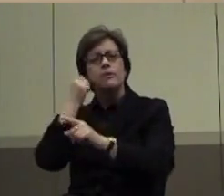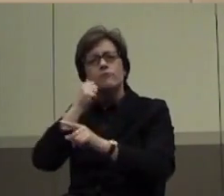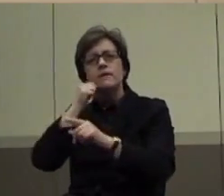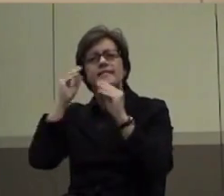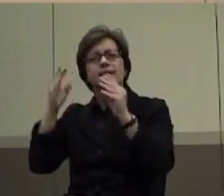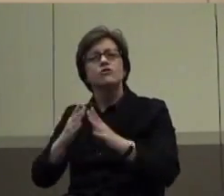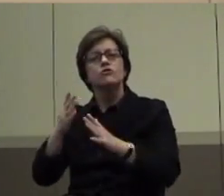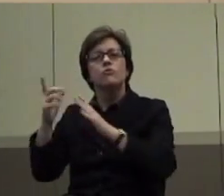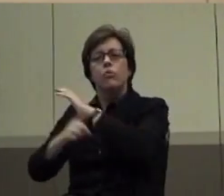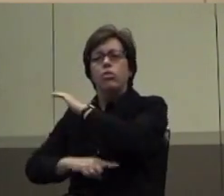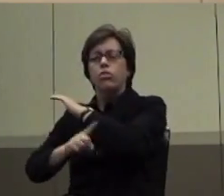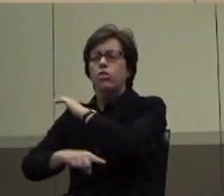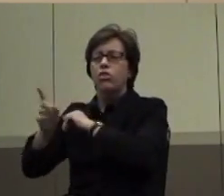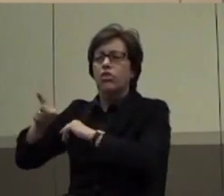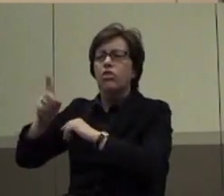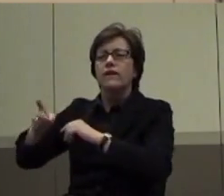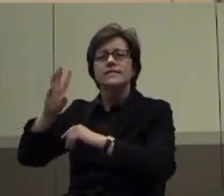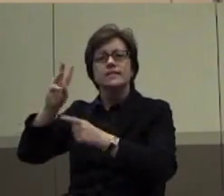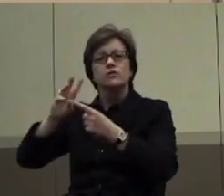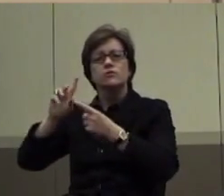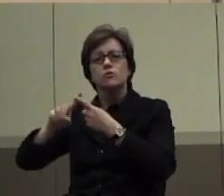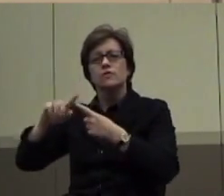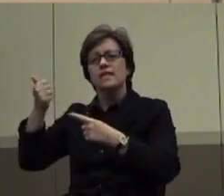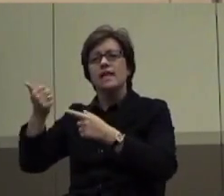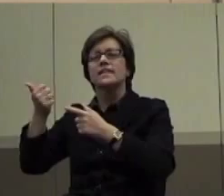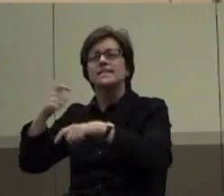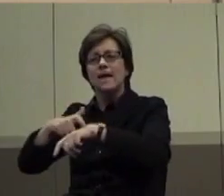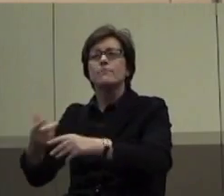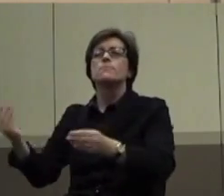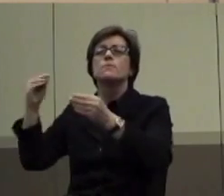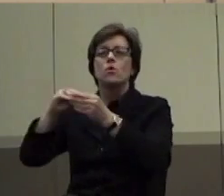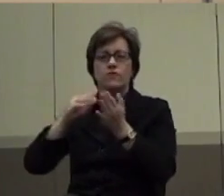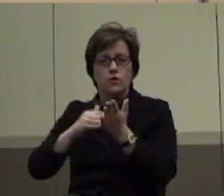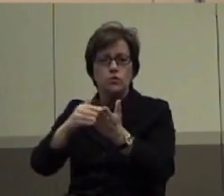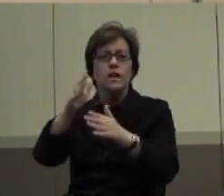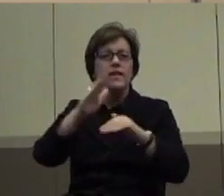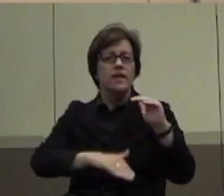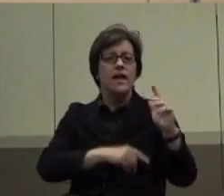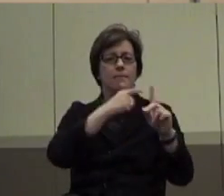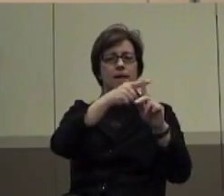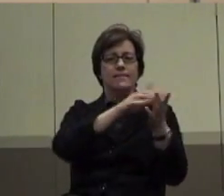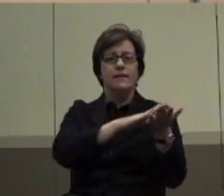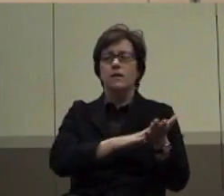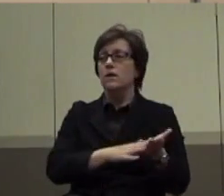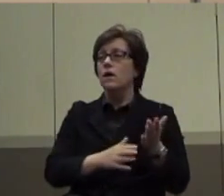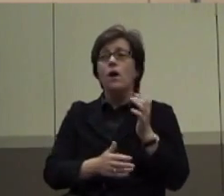times more frequently than they praise. Almost no teacher believes that.